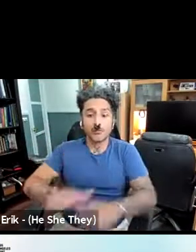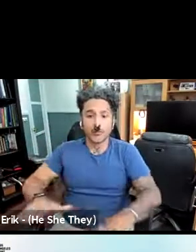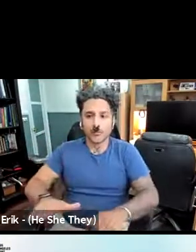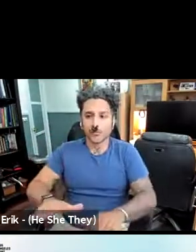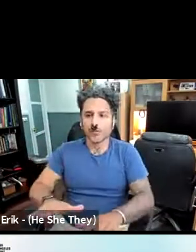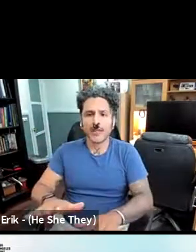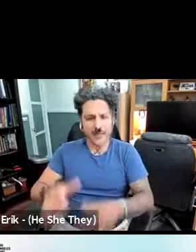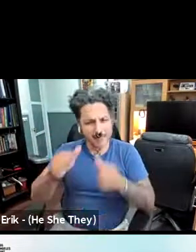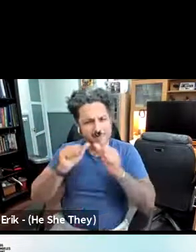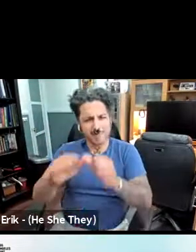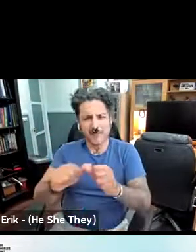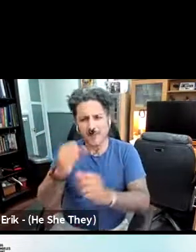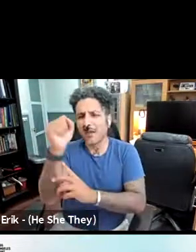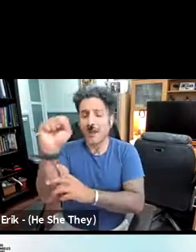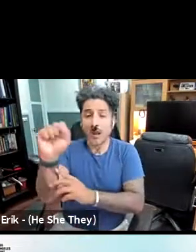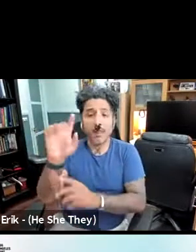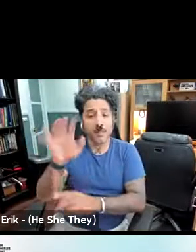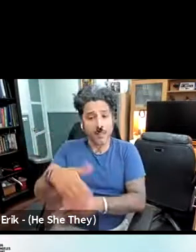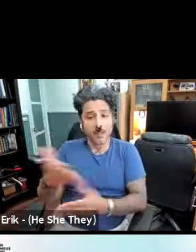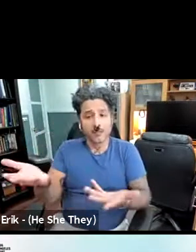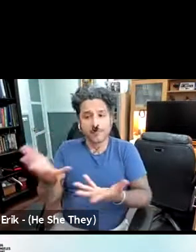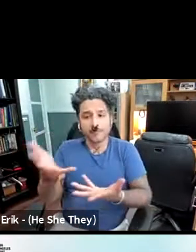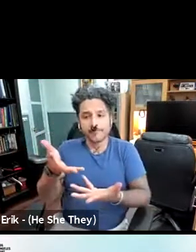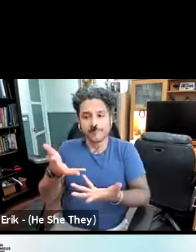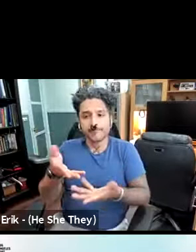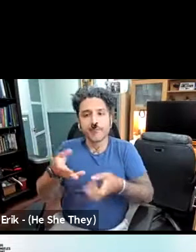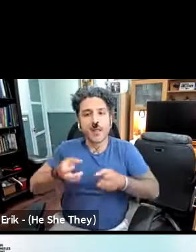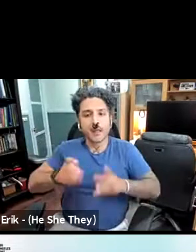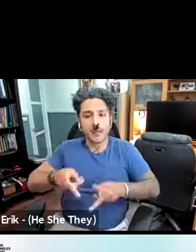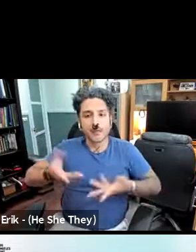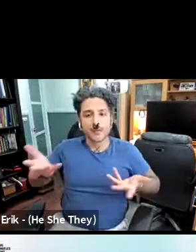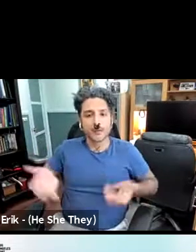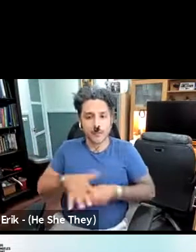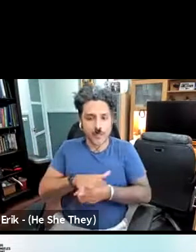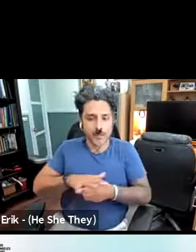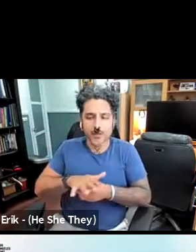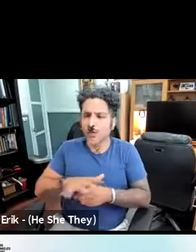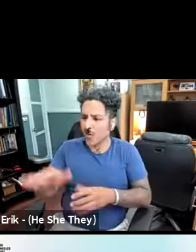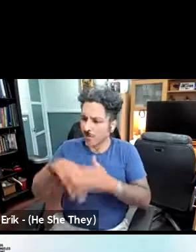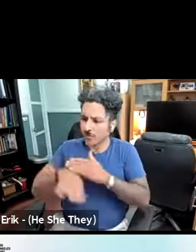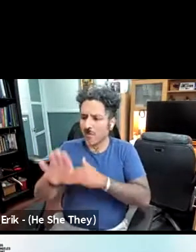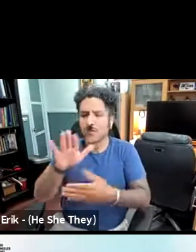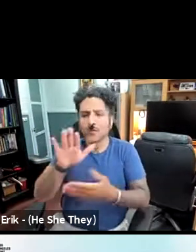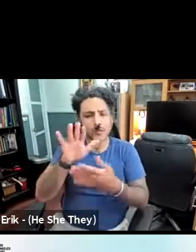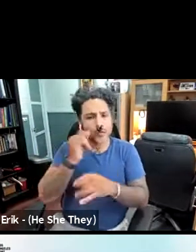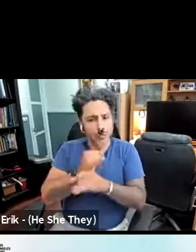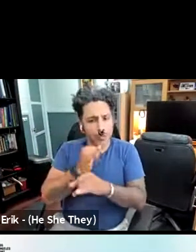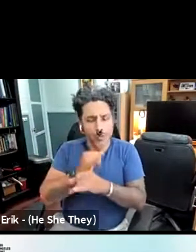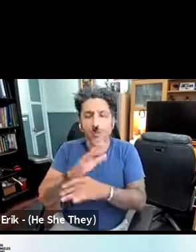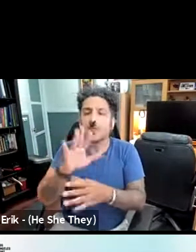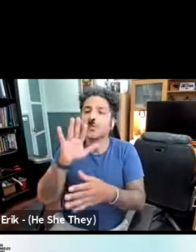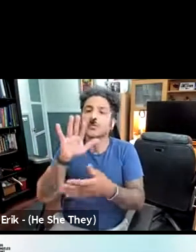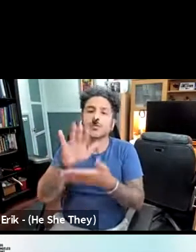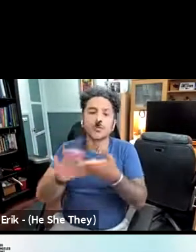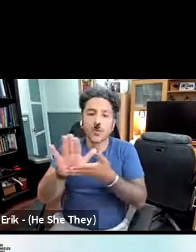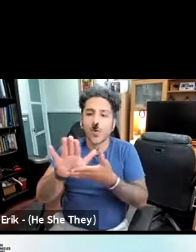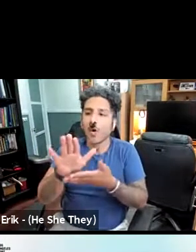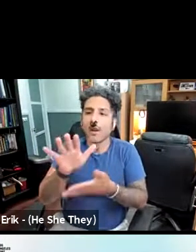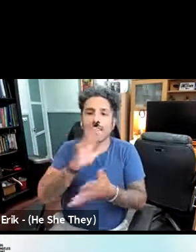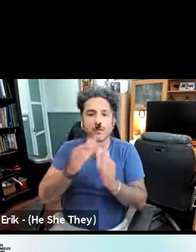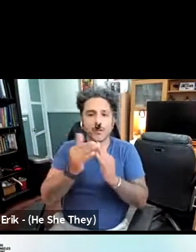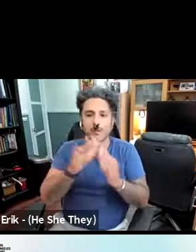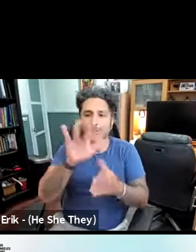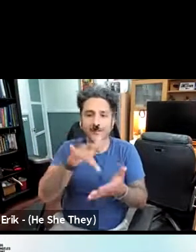that they belong here. And so you walk up into them schools, you walk up into them community centers, and you be like, this is